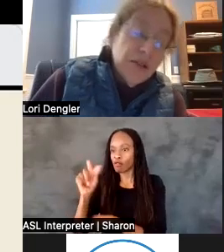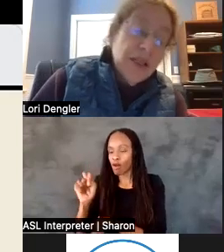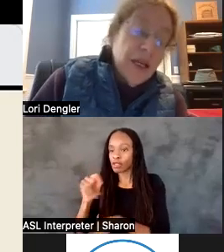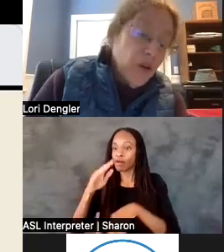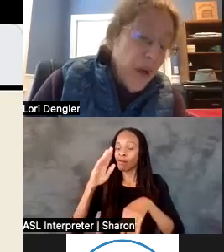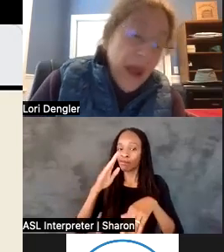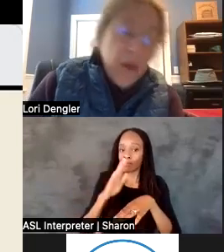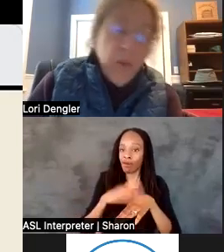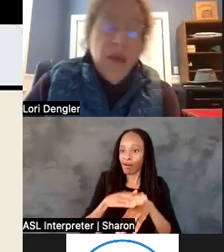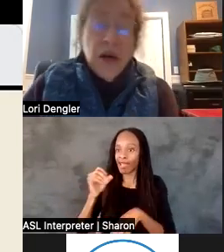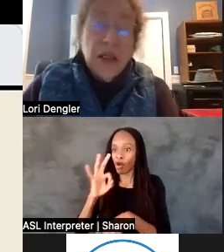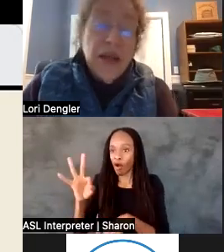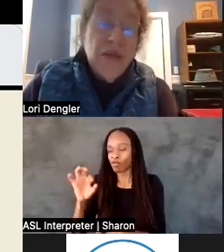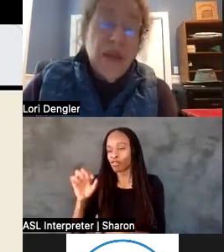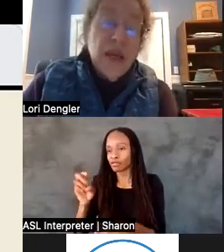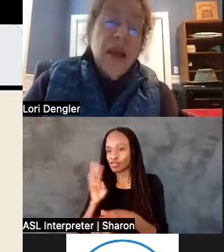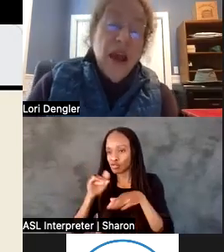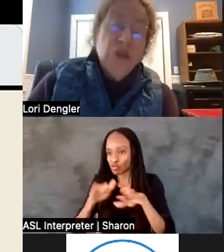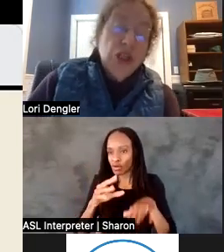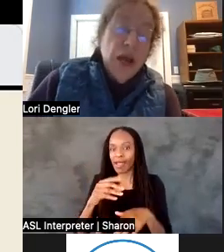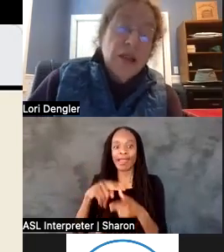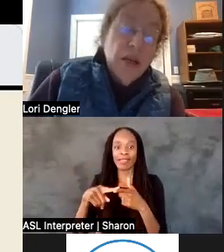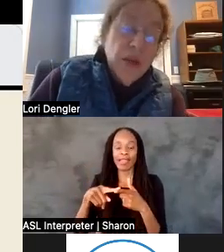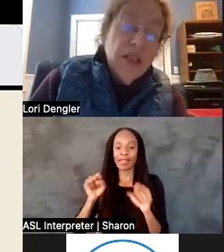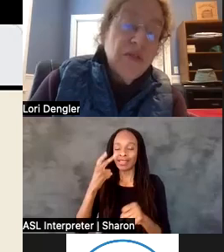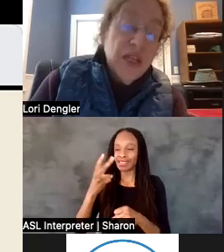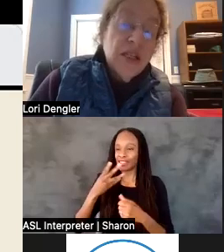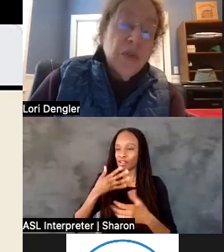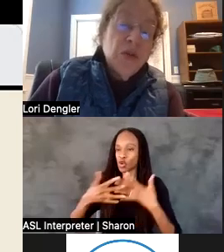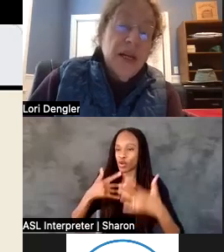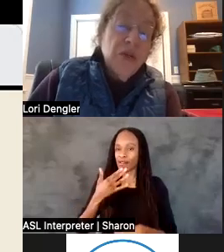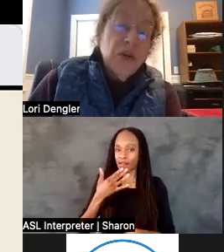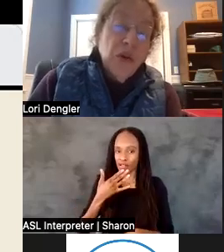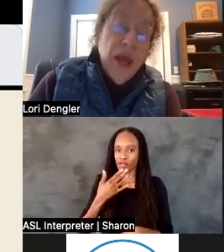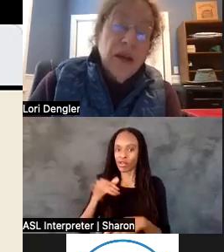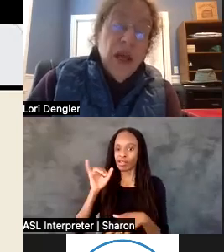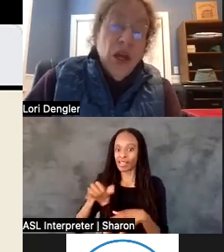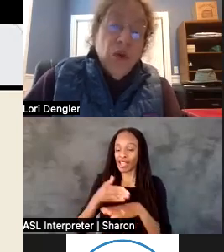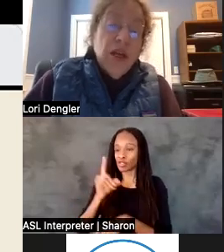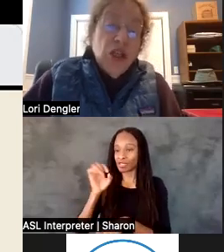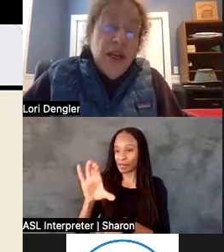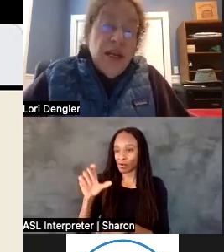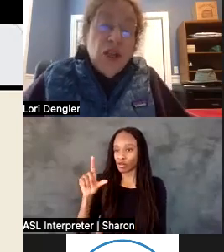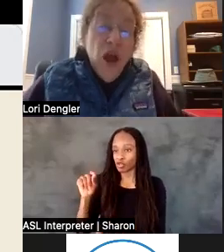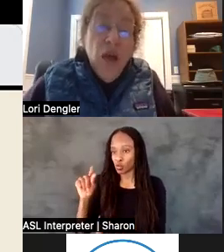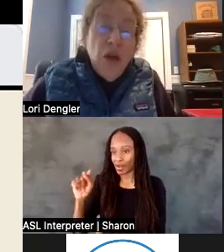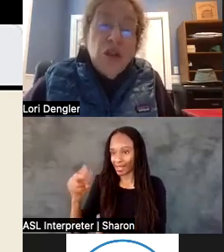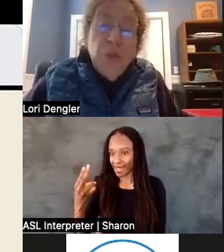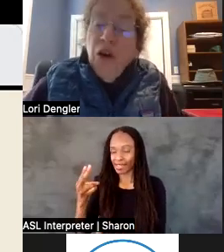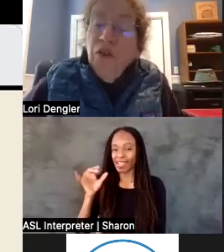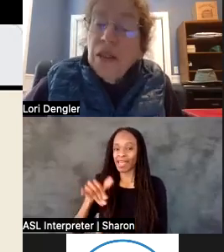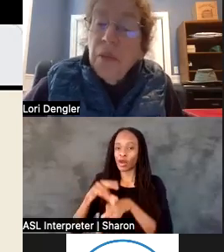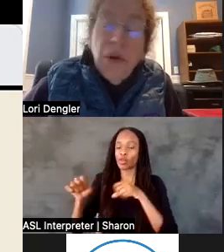can see in gray, primarily, the aftershock sequence of the December 20th earthquake, which is